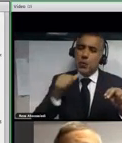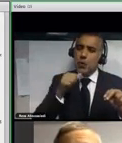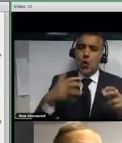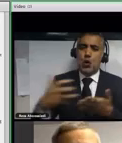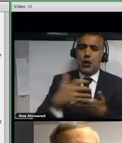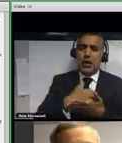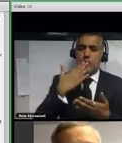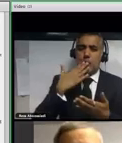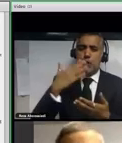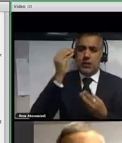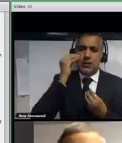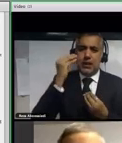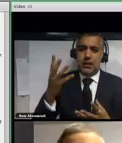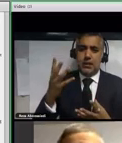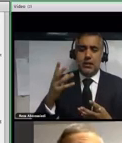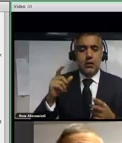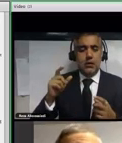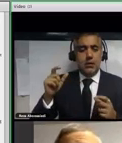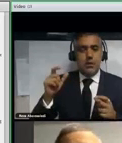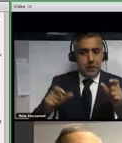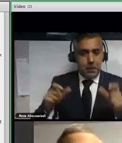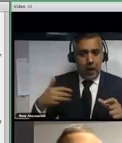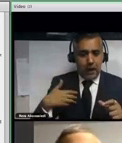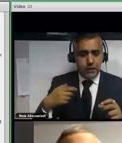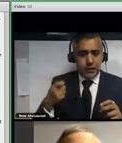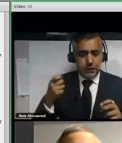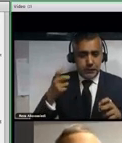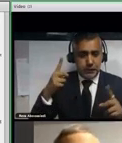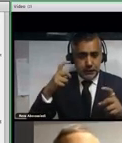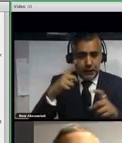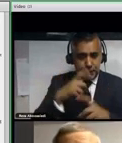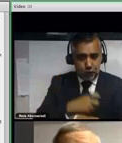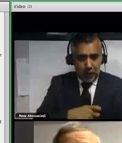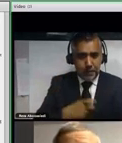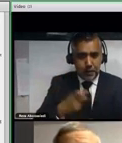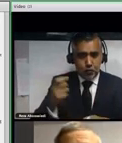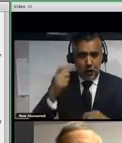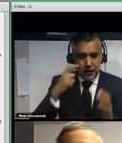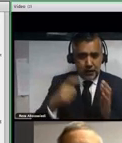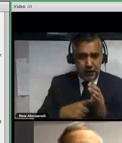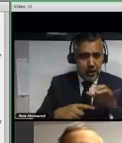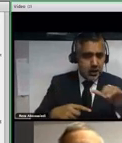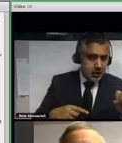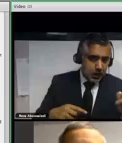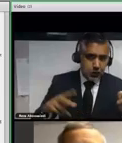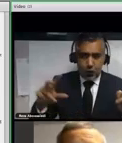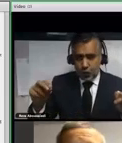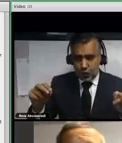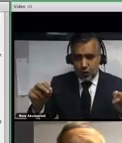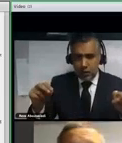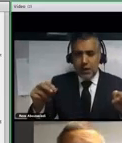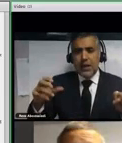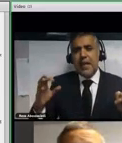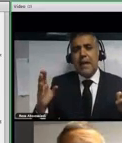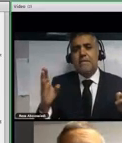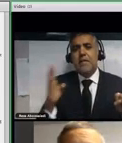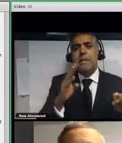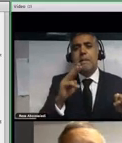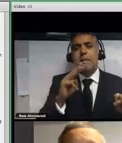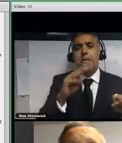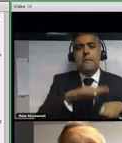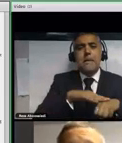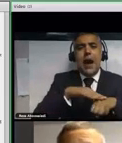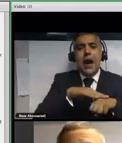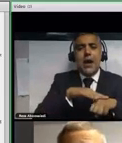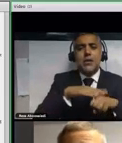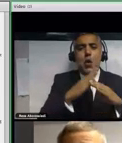data, because people have a hard time distinguishing between yes and no. You know, if they have a more mild or moderate limitations,